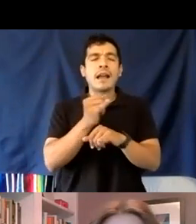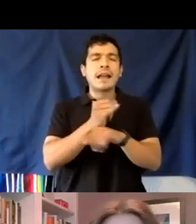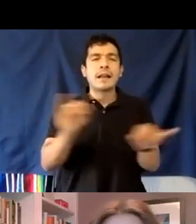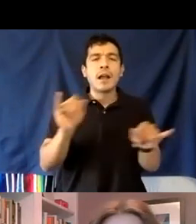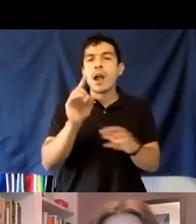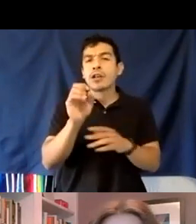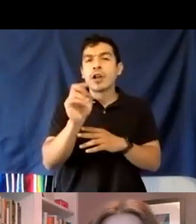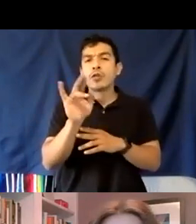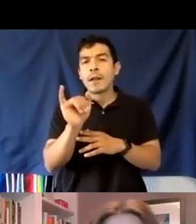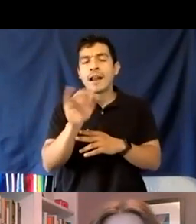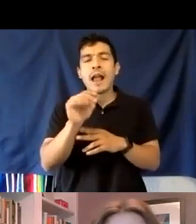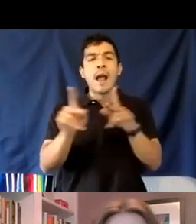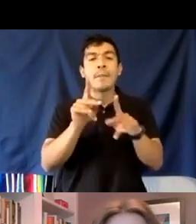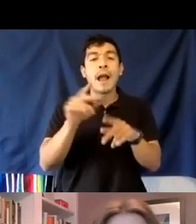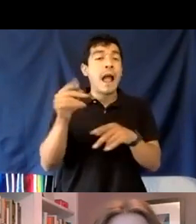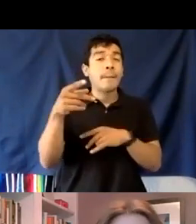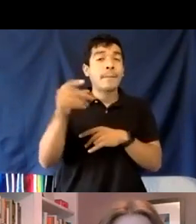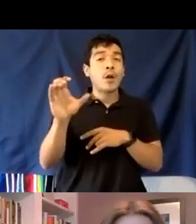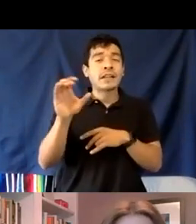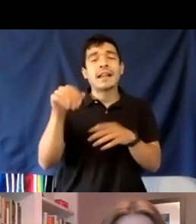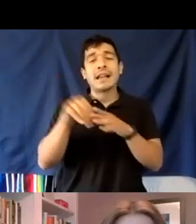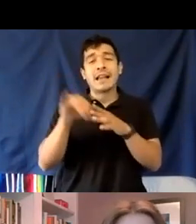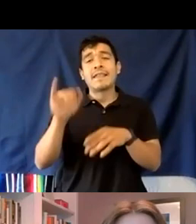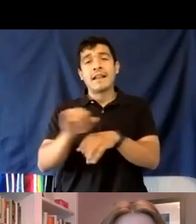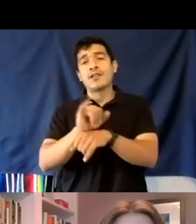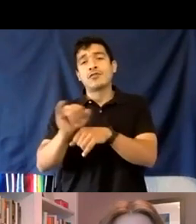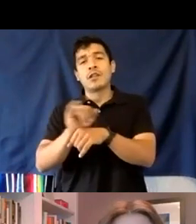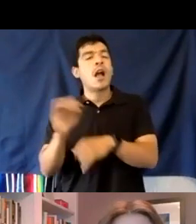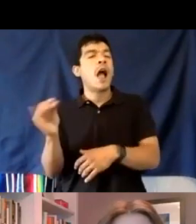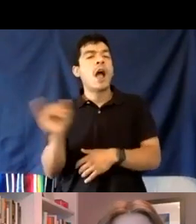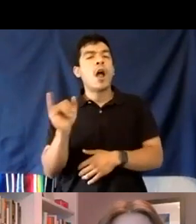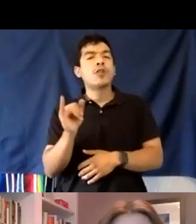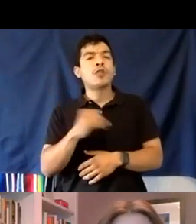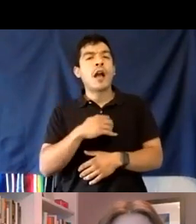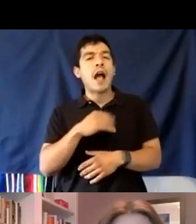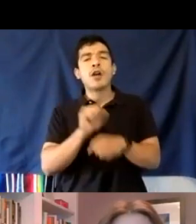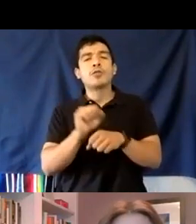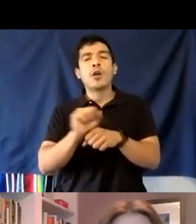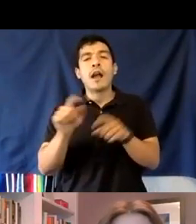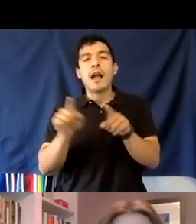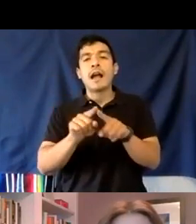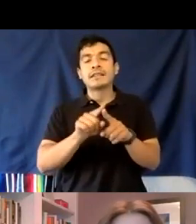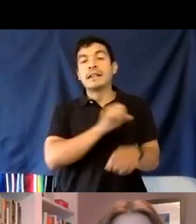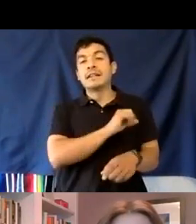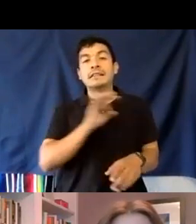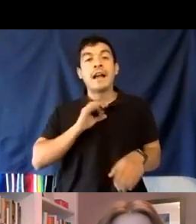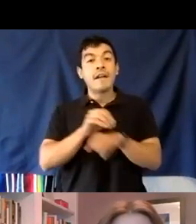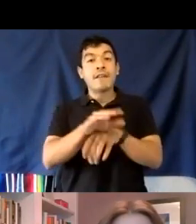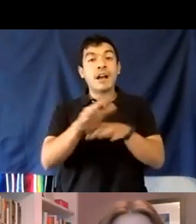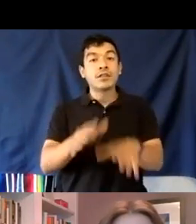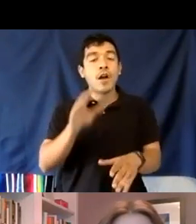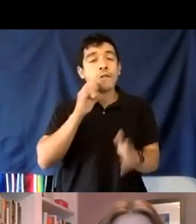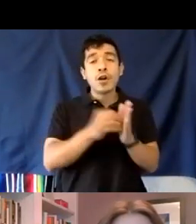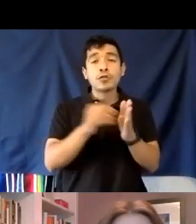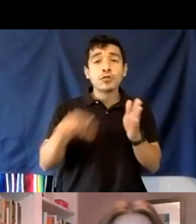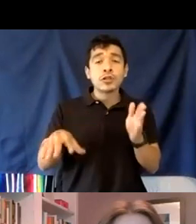color in the industry, and also do work as a faculty advisor to student research. I've been, similar to